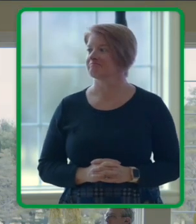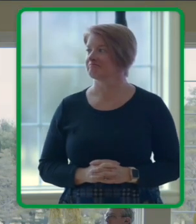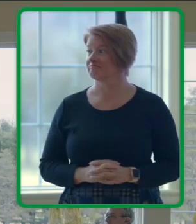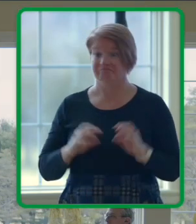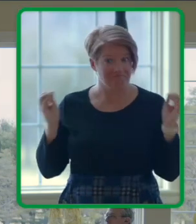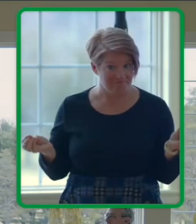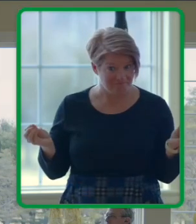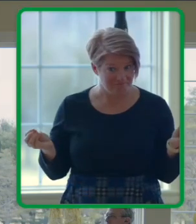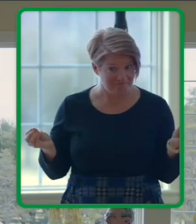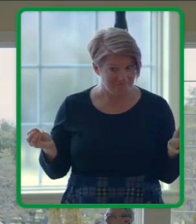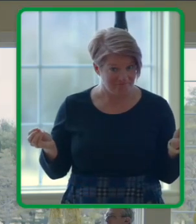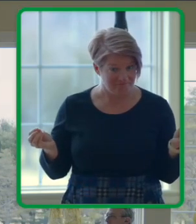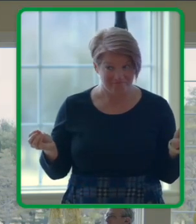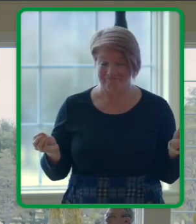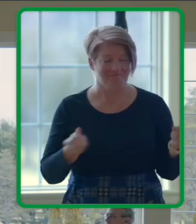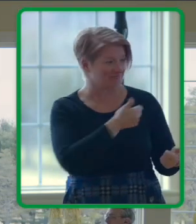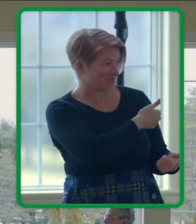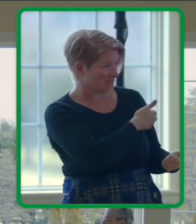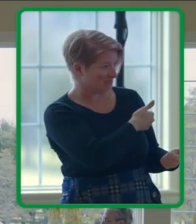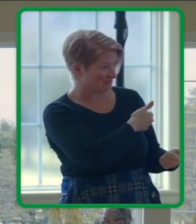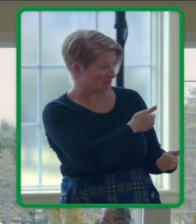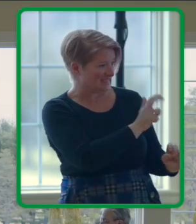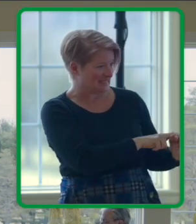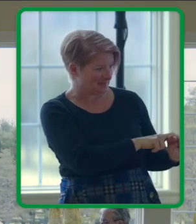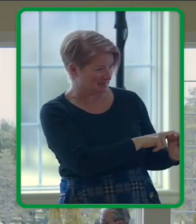Hearing none. Good job, Mike. You can sit down.